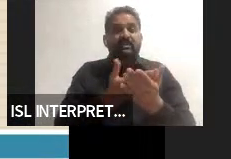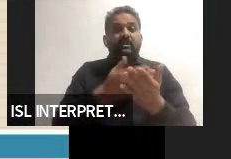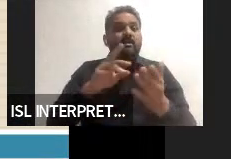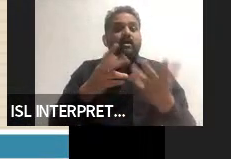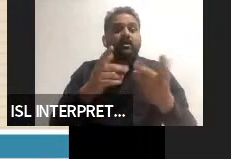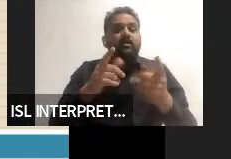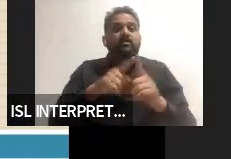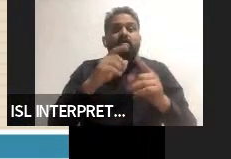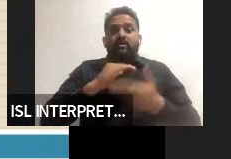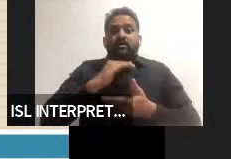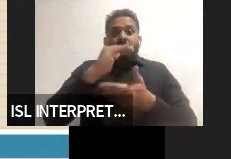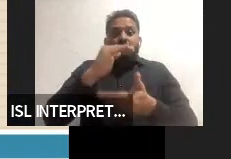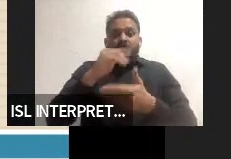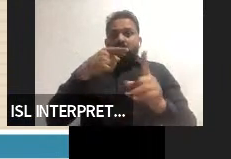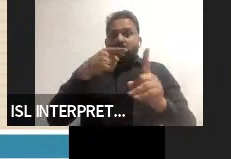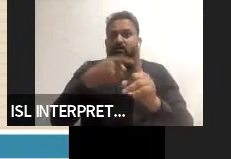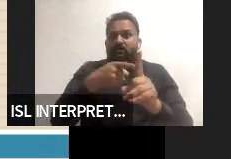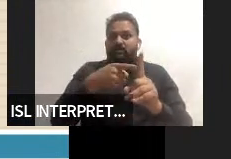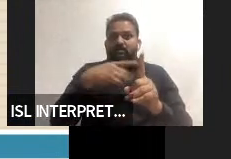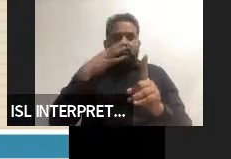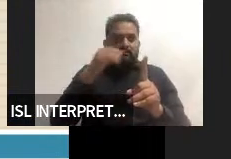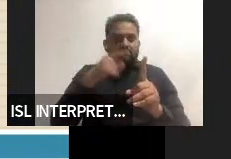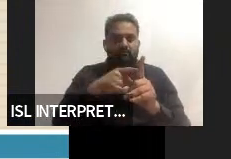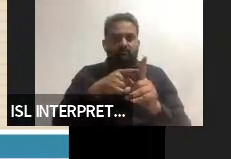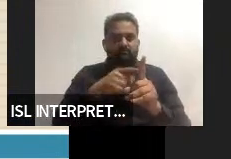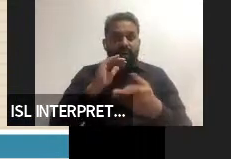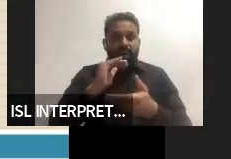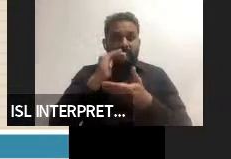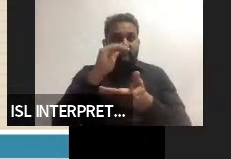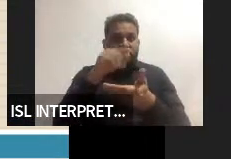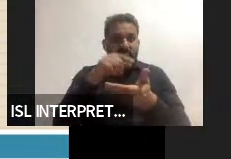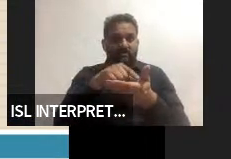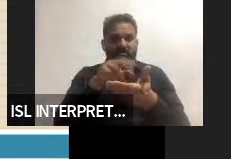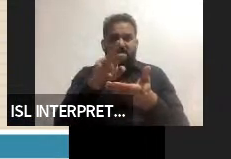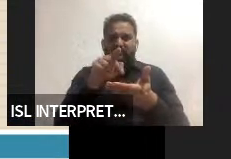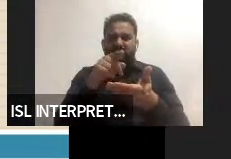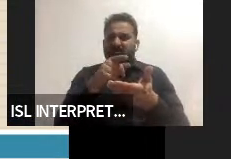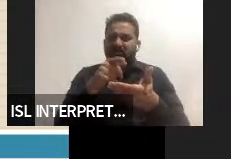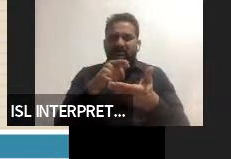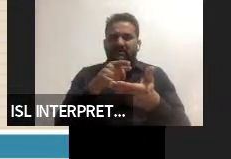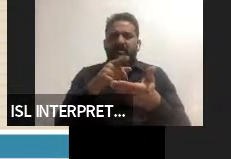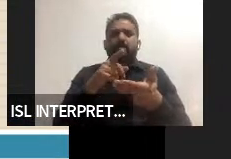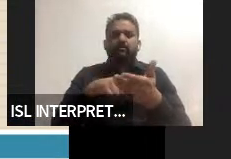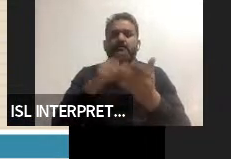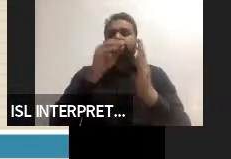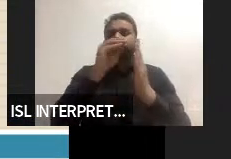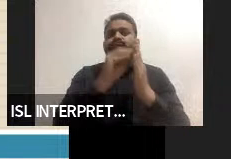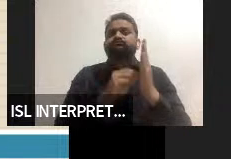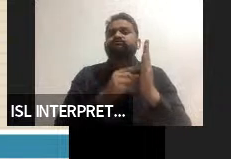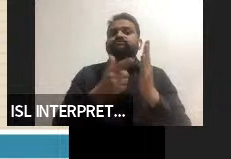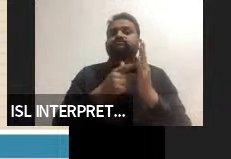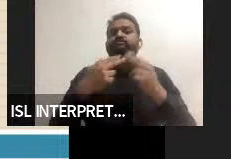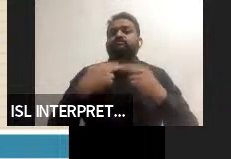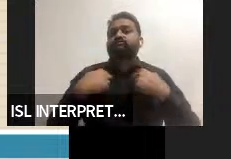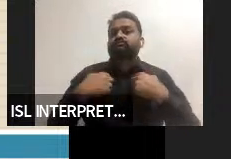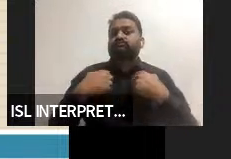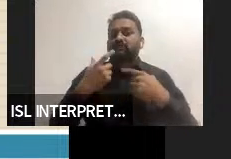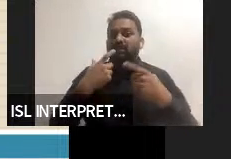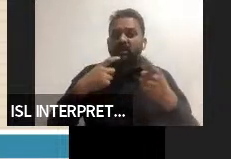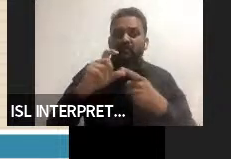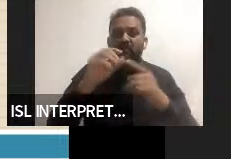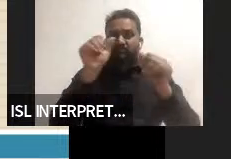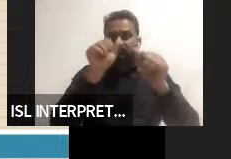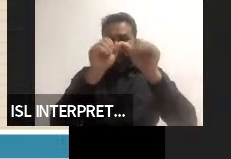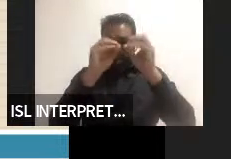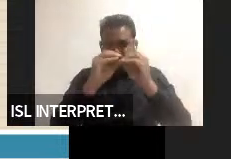And when award is important, then you have to write the award. Same like cases, arrange it in an